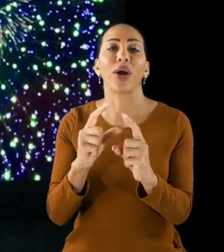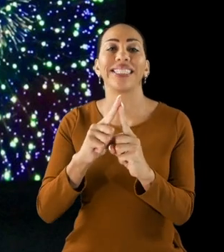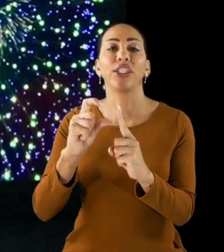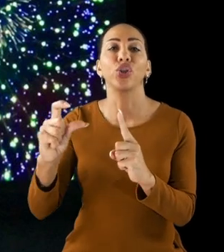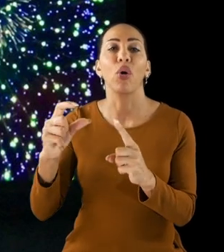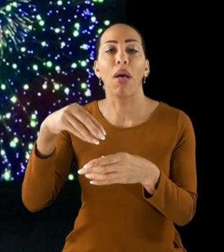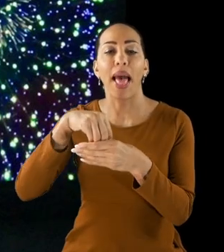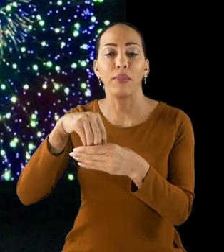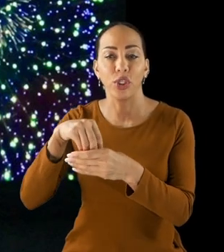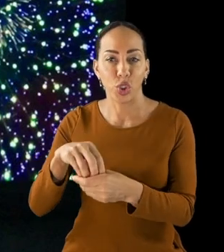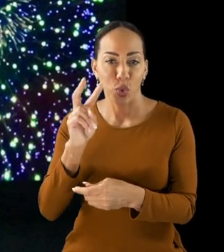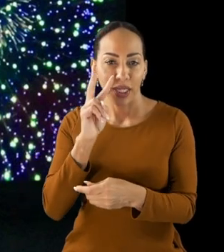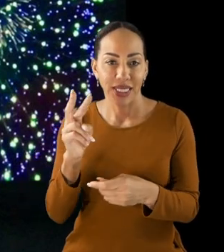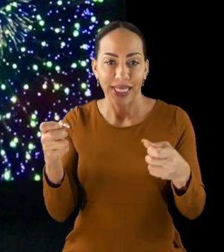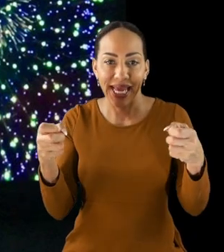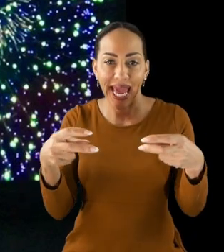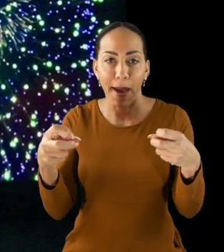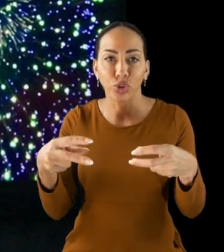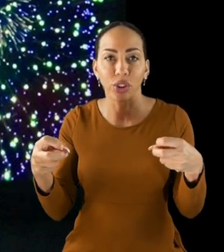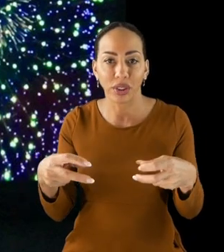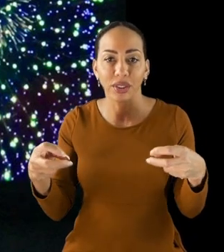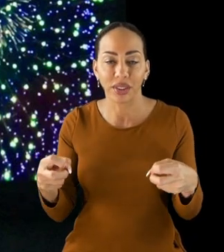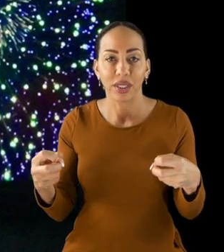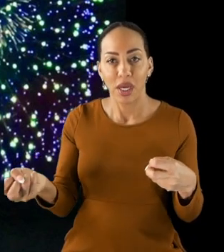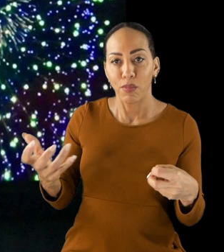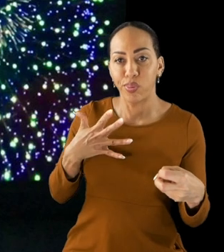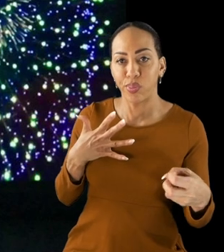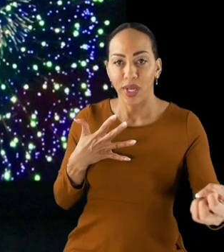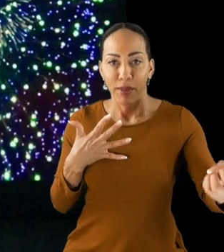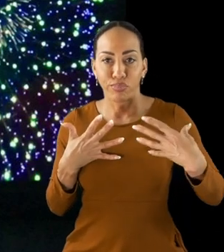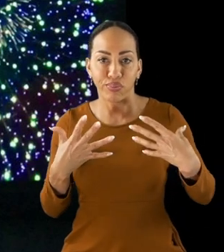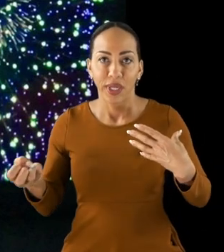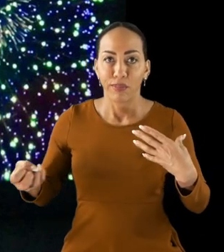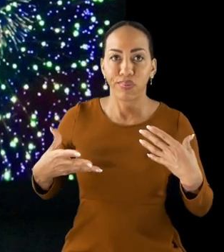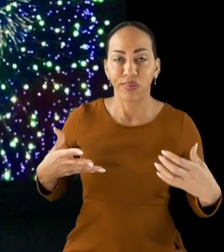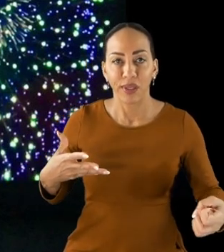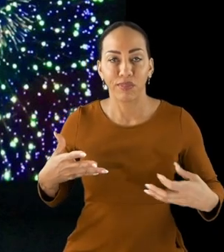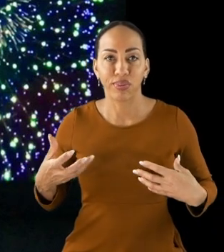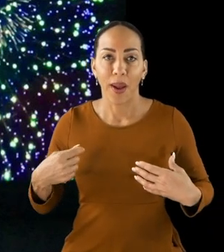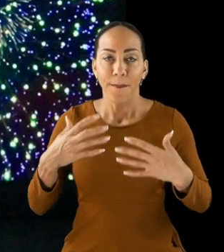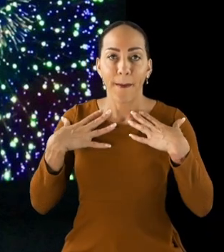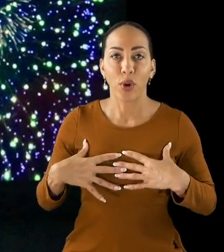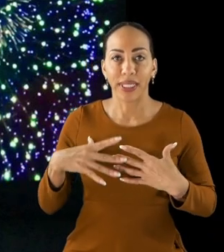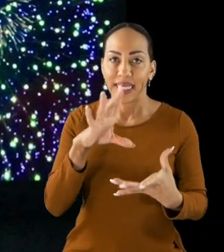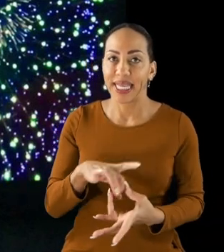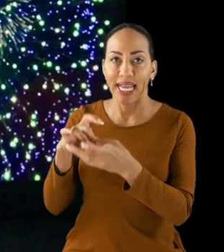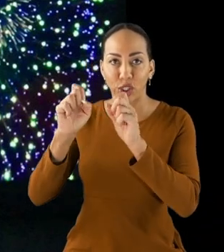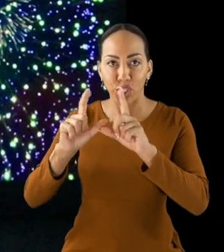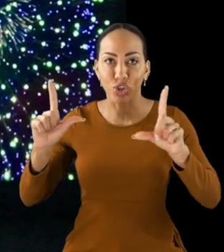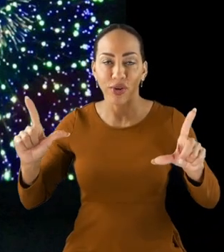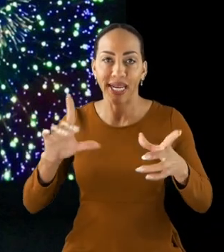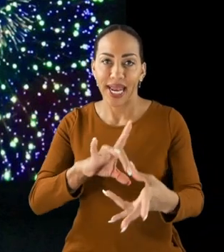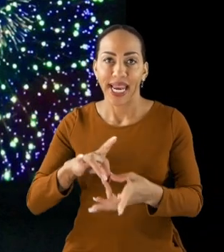which captions are projected over my body, that the body becomes part of the screen and part of the